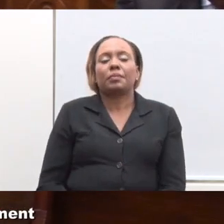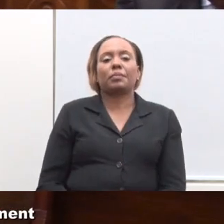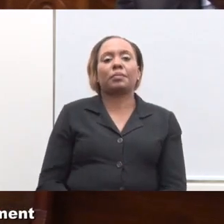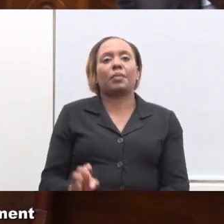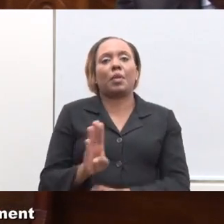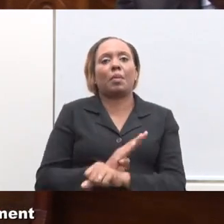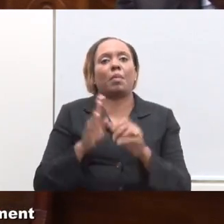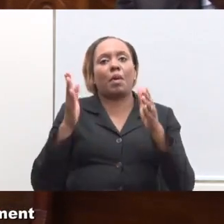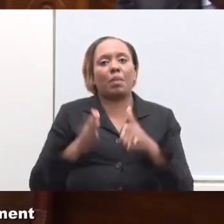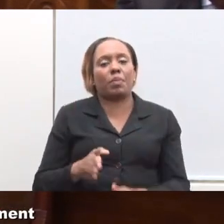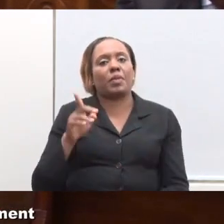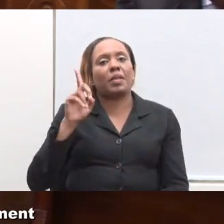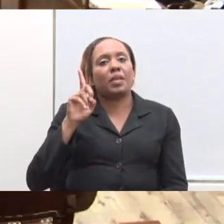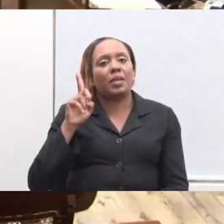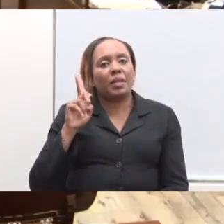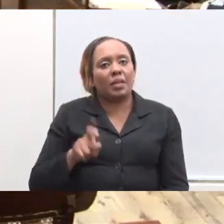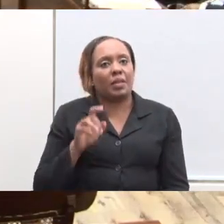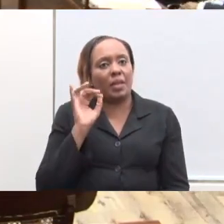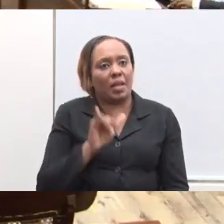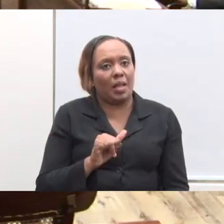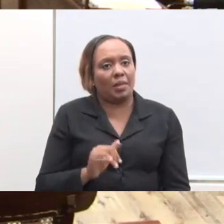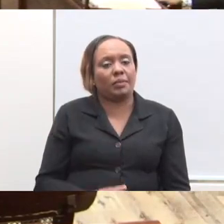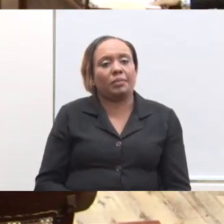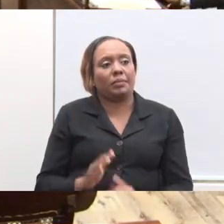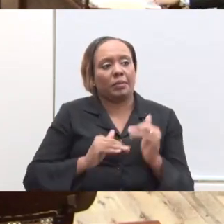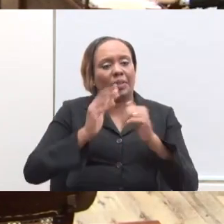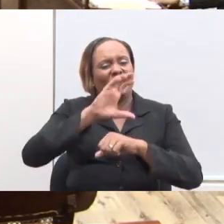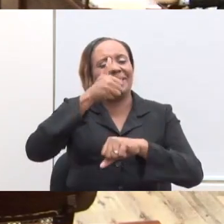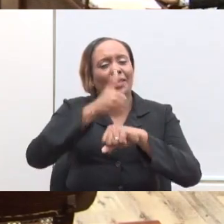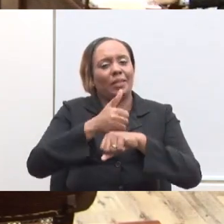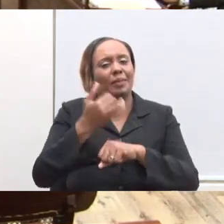their heads above the water.